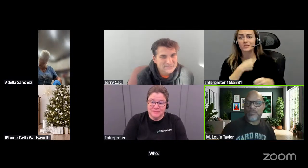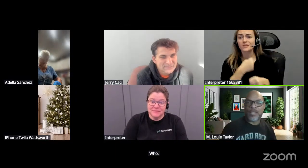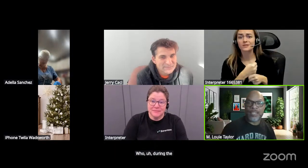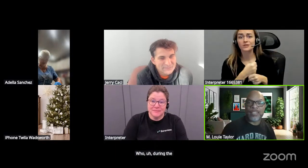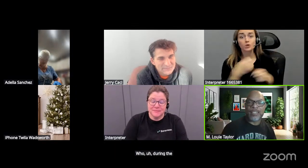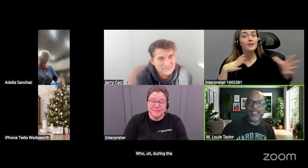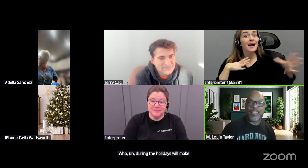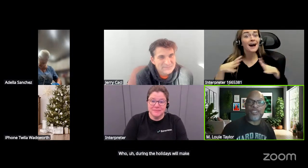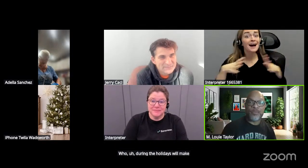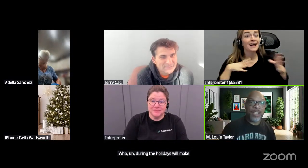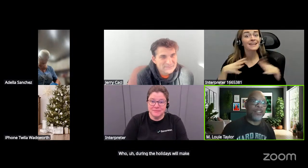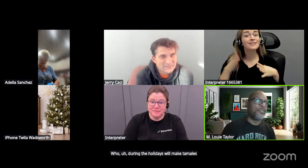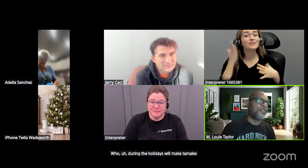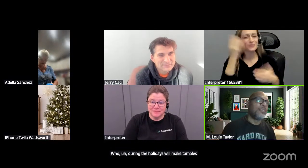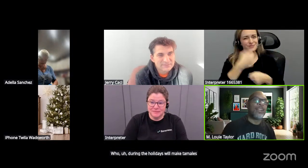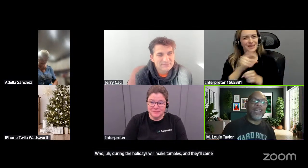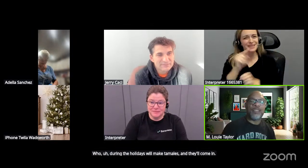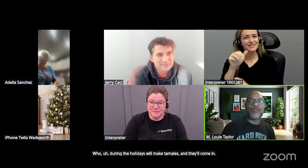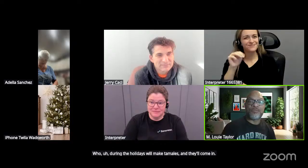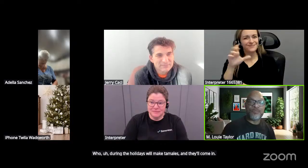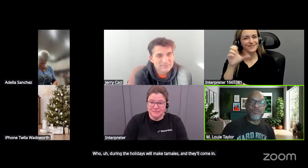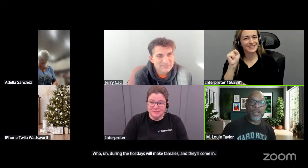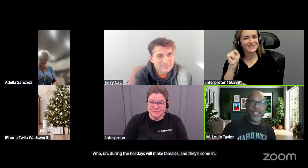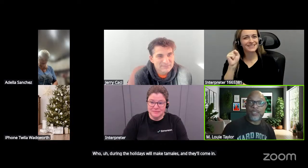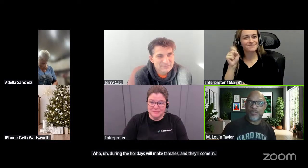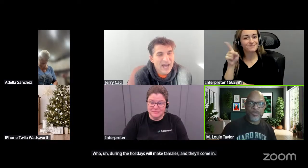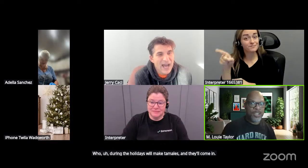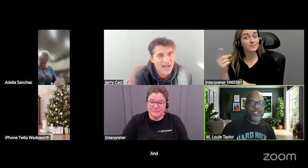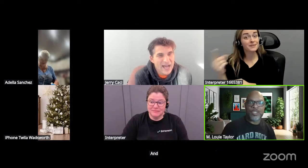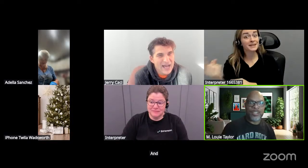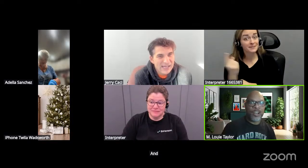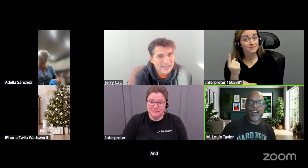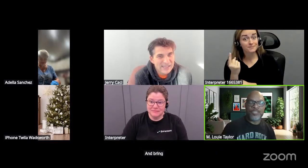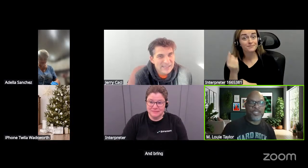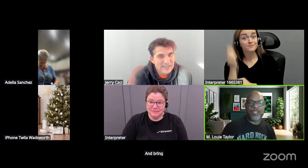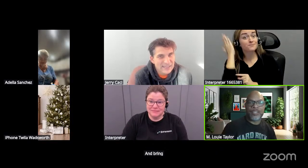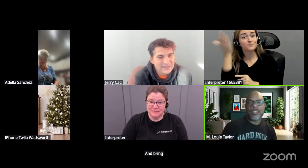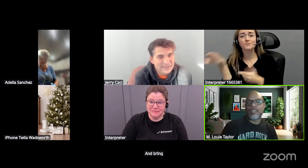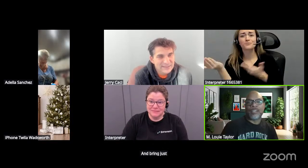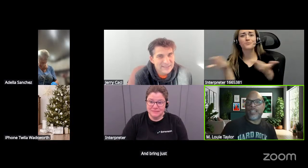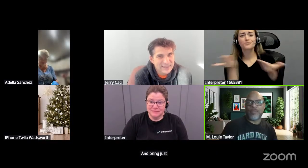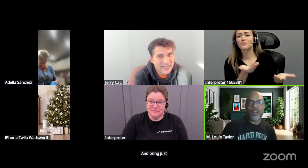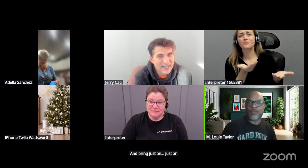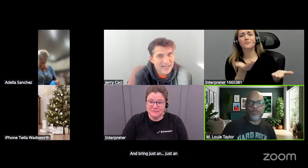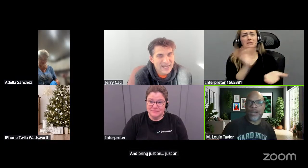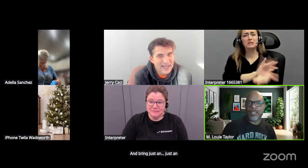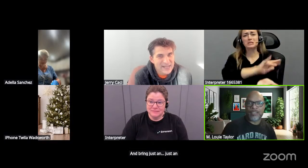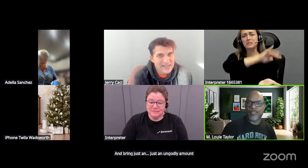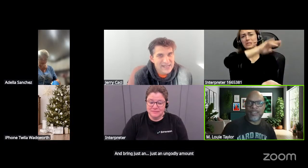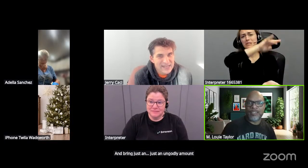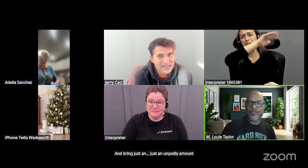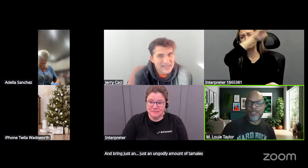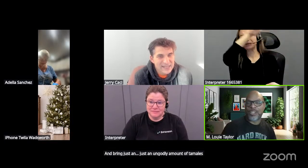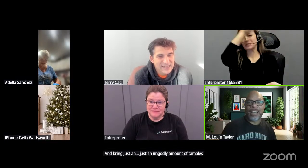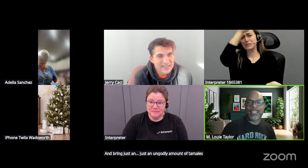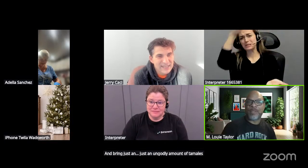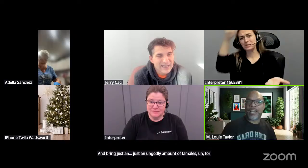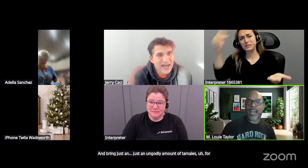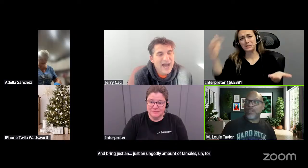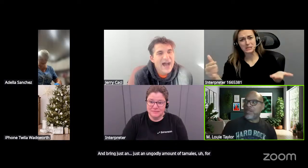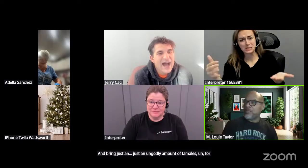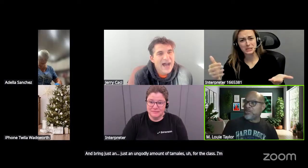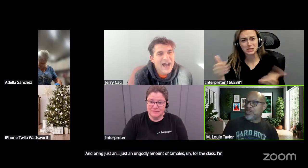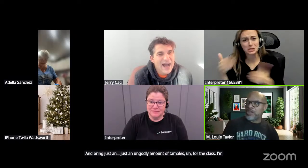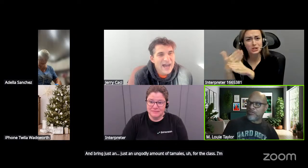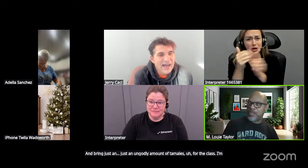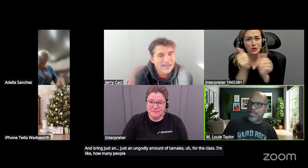make tamales and they'll come in and bring just an ungodly amount of tamales for the class. I'm like, how